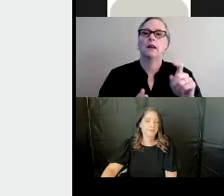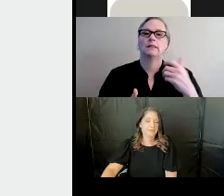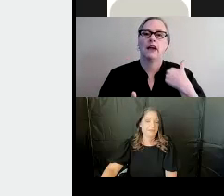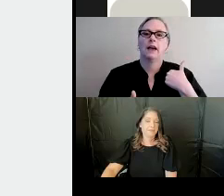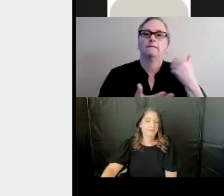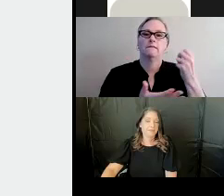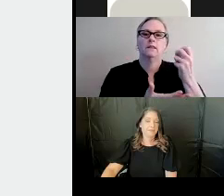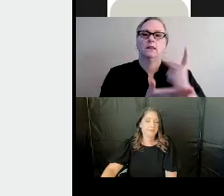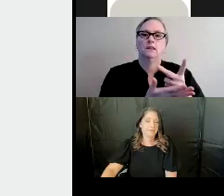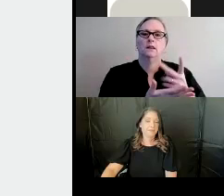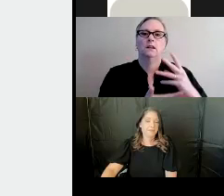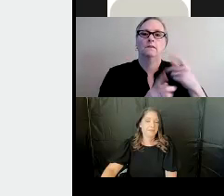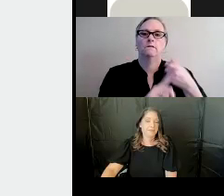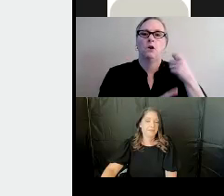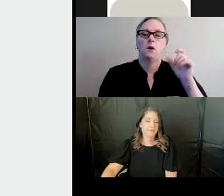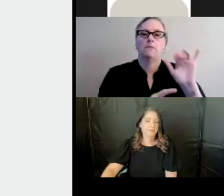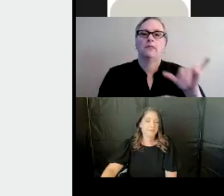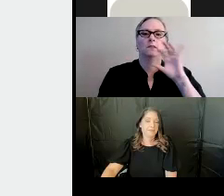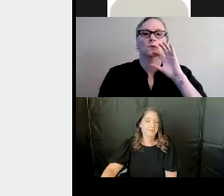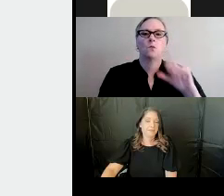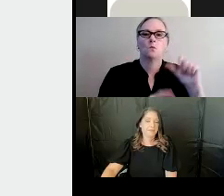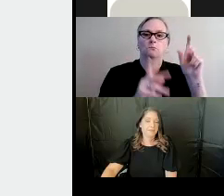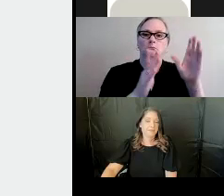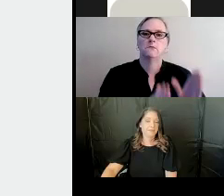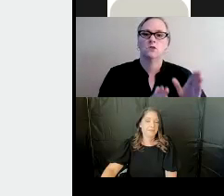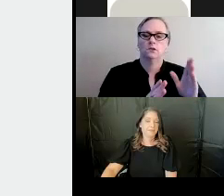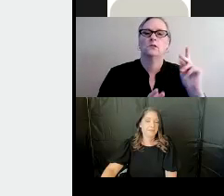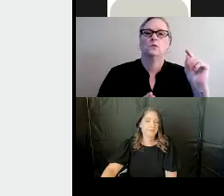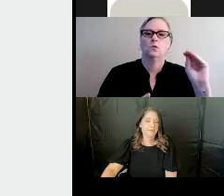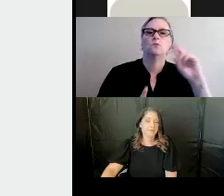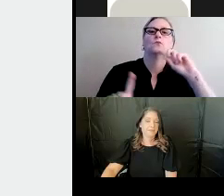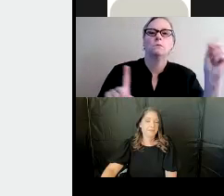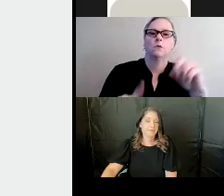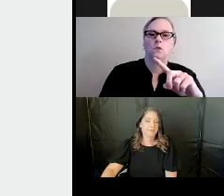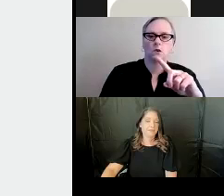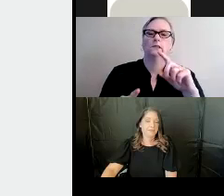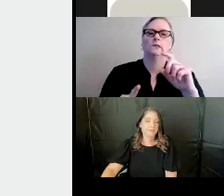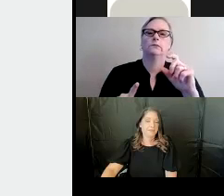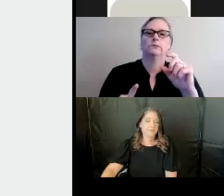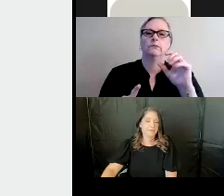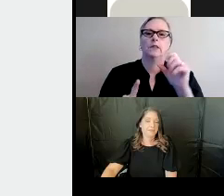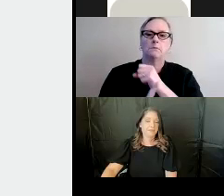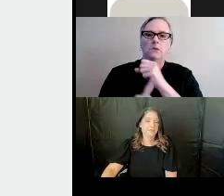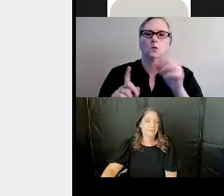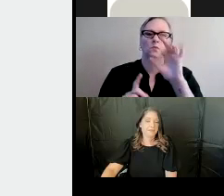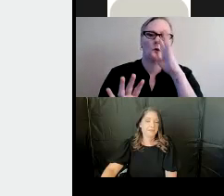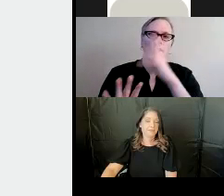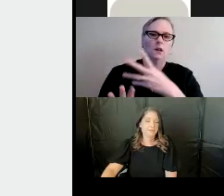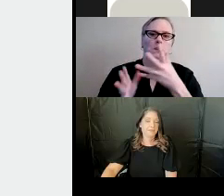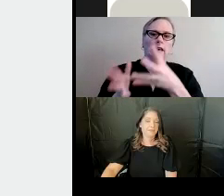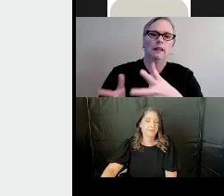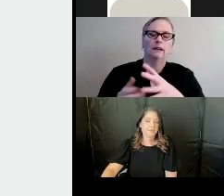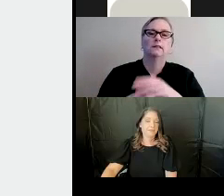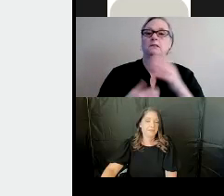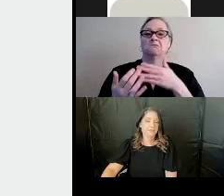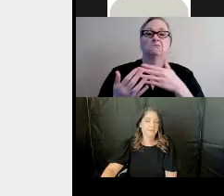dependent adult to report the abuse or neglect. Even if the chaplain decides not to make the report to